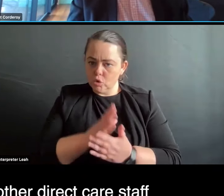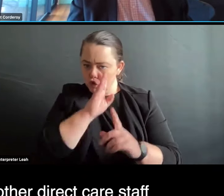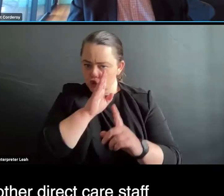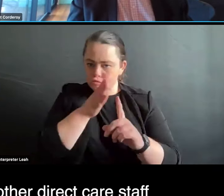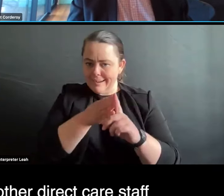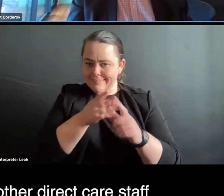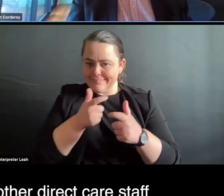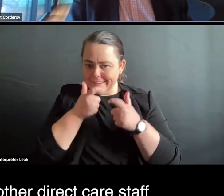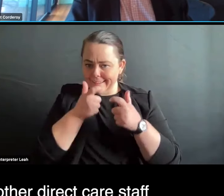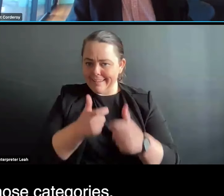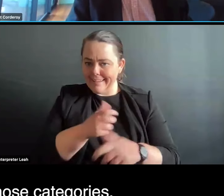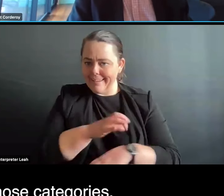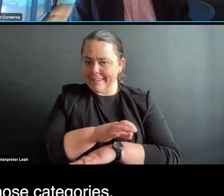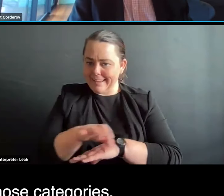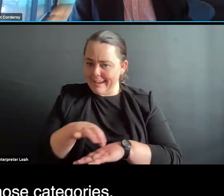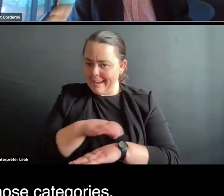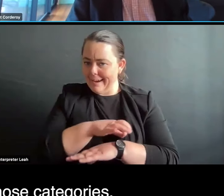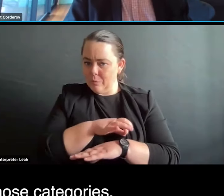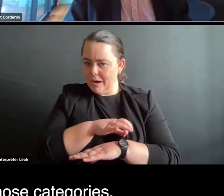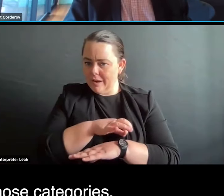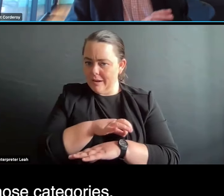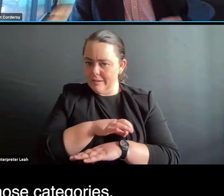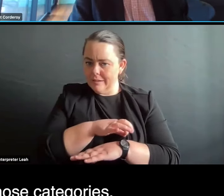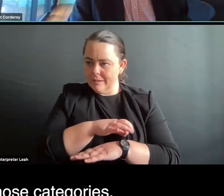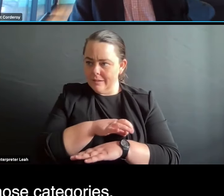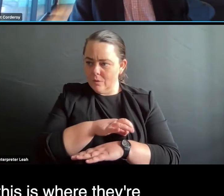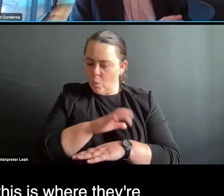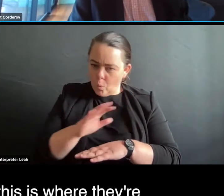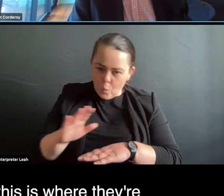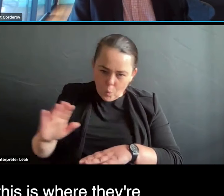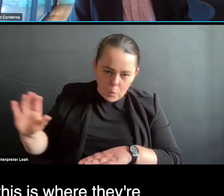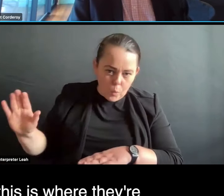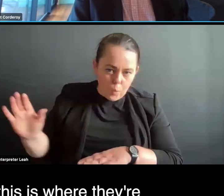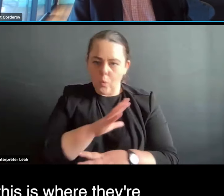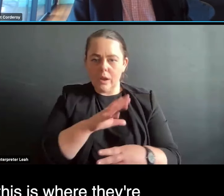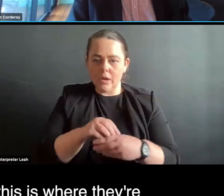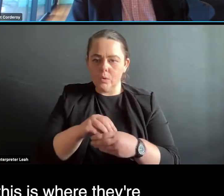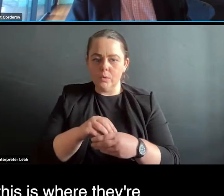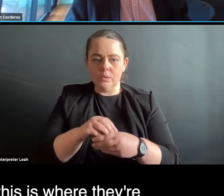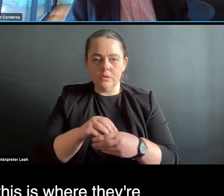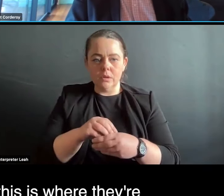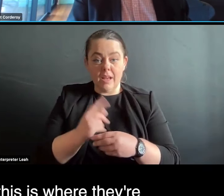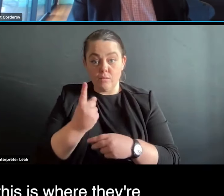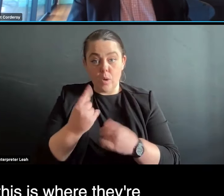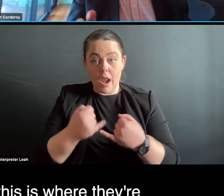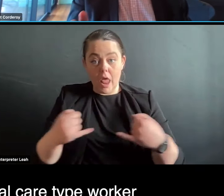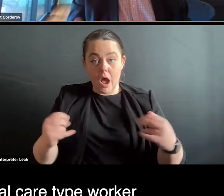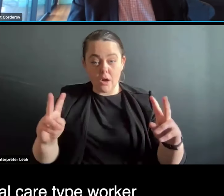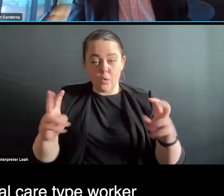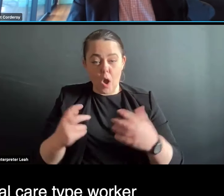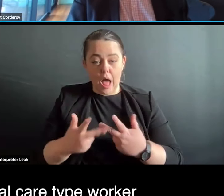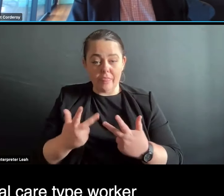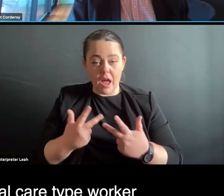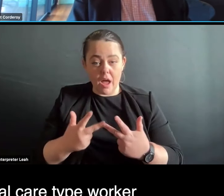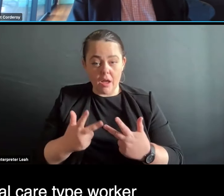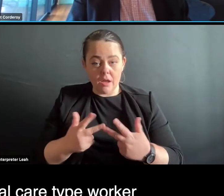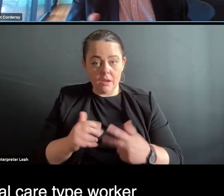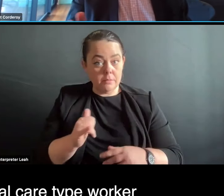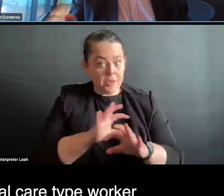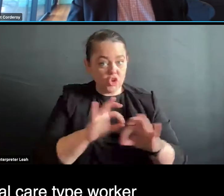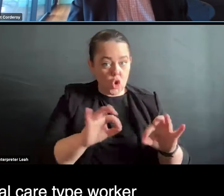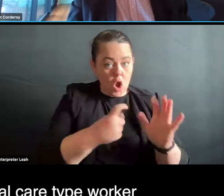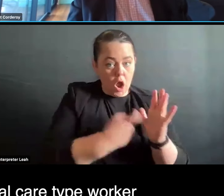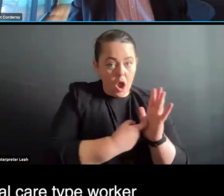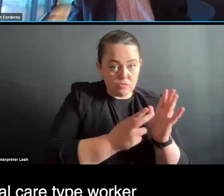other direct care staff that we're not including in those categories. There's a line called other, and this is where they're not a R&R or an